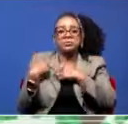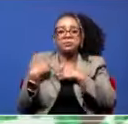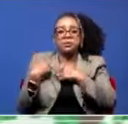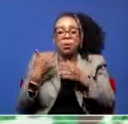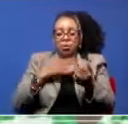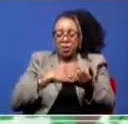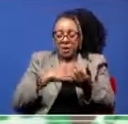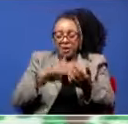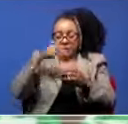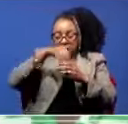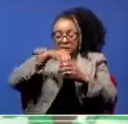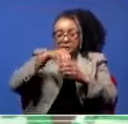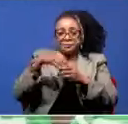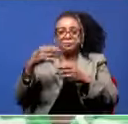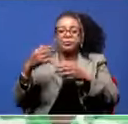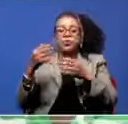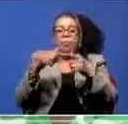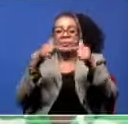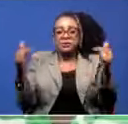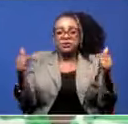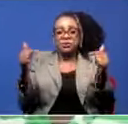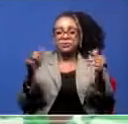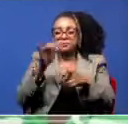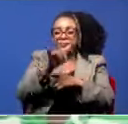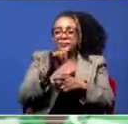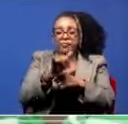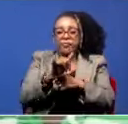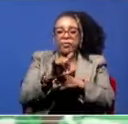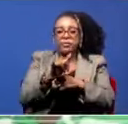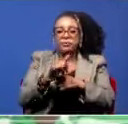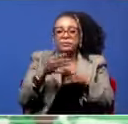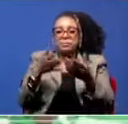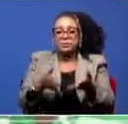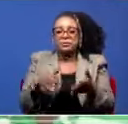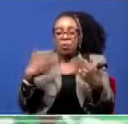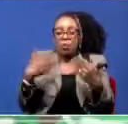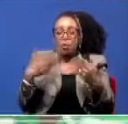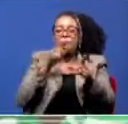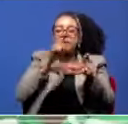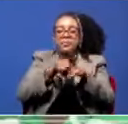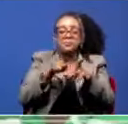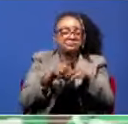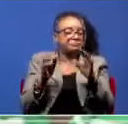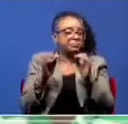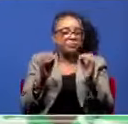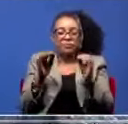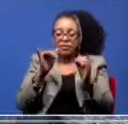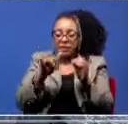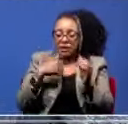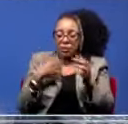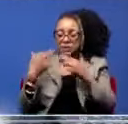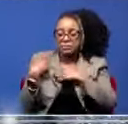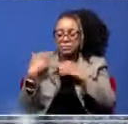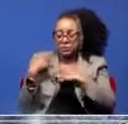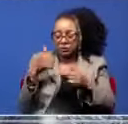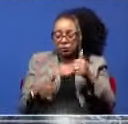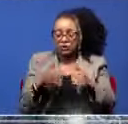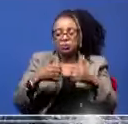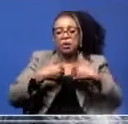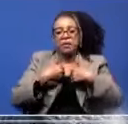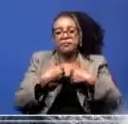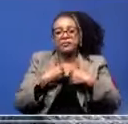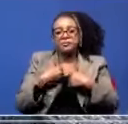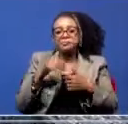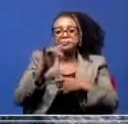in the opposition is not predicated on the presence or absence of our brother. It is a duty we take up seriously.